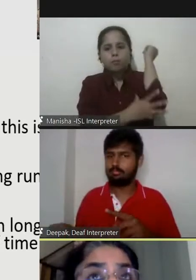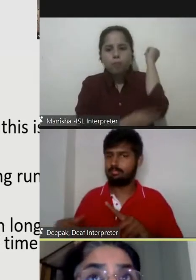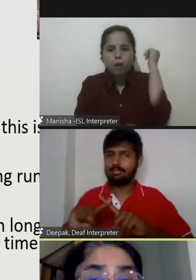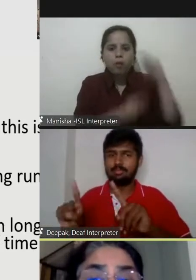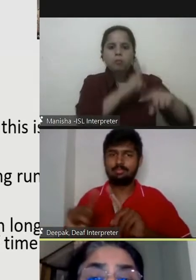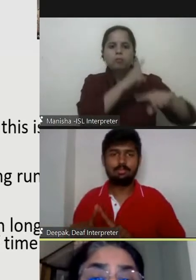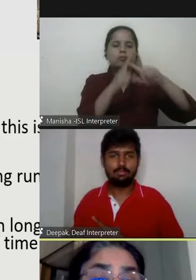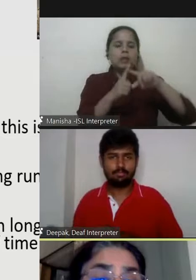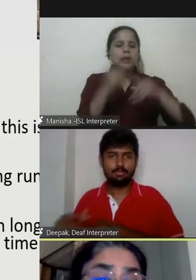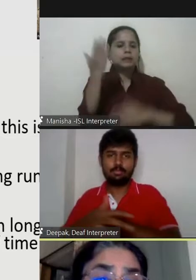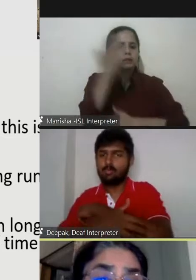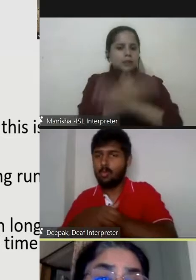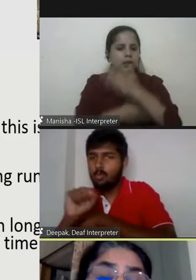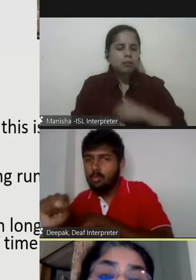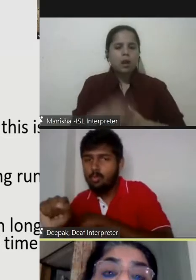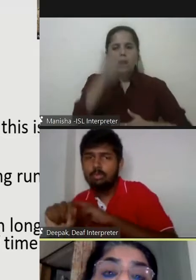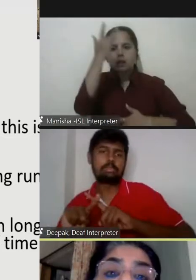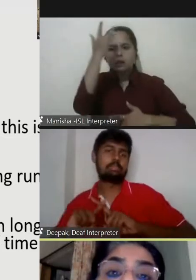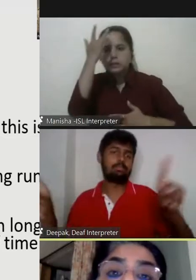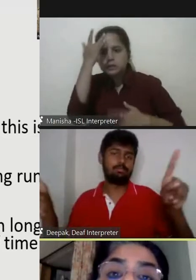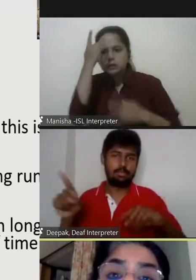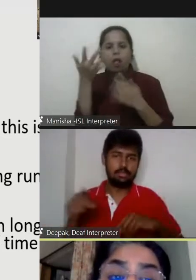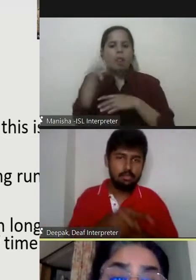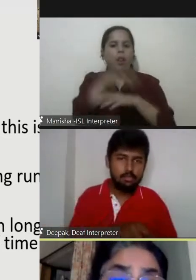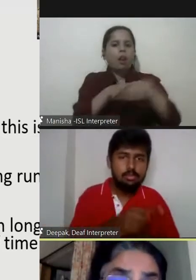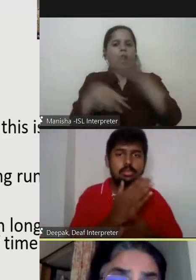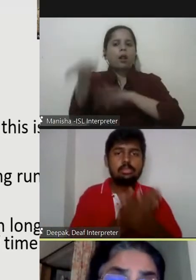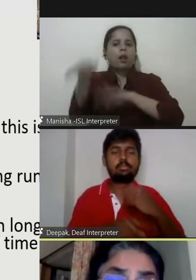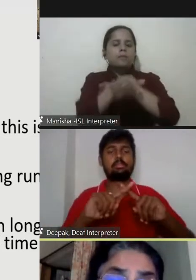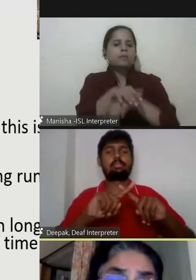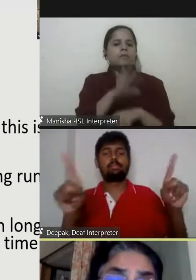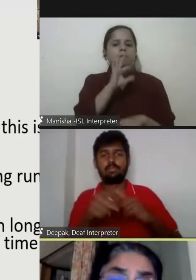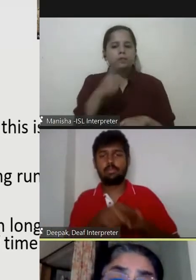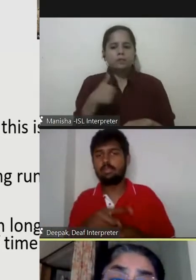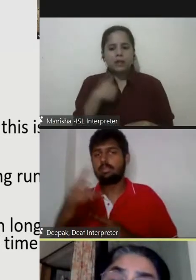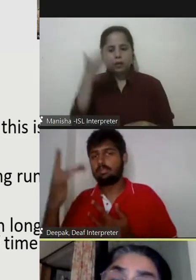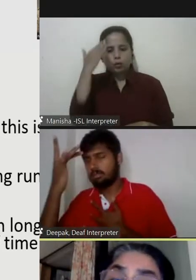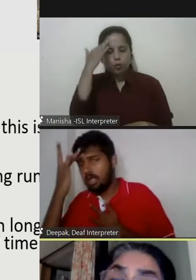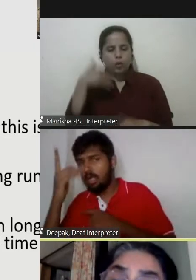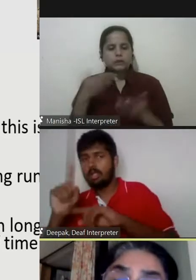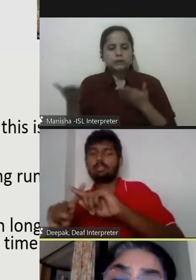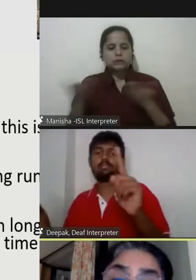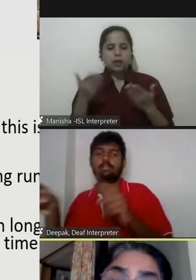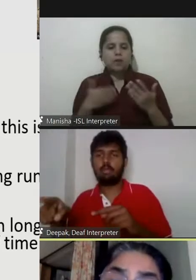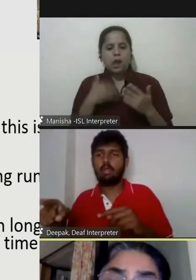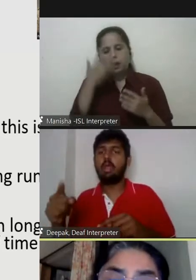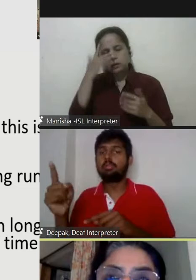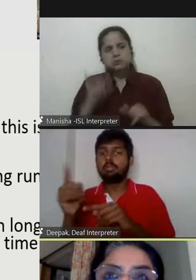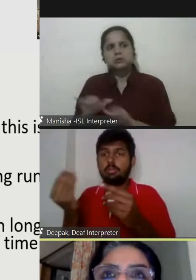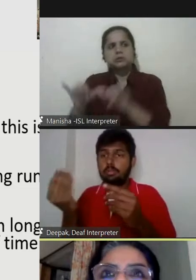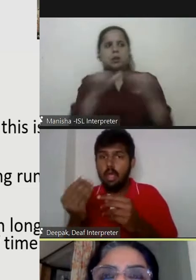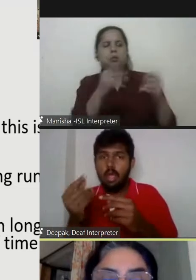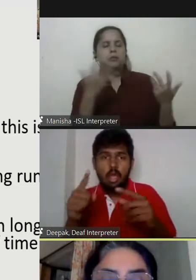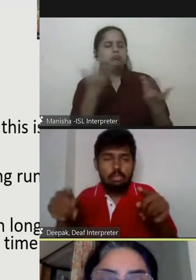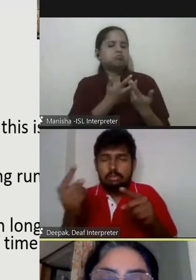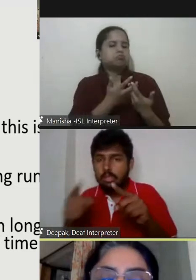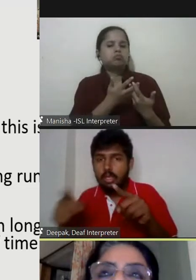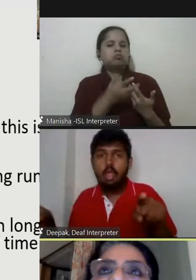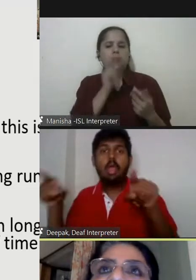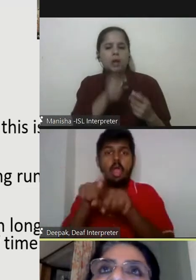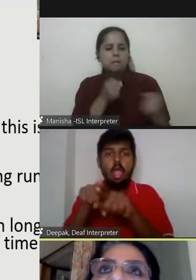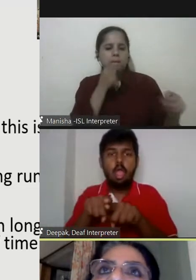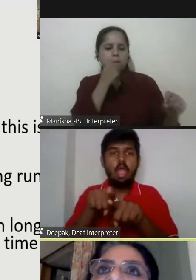illness, that intersection in organizing our services. The importance of institutionalizing